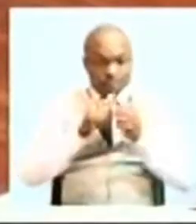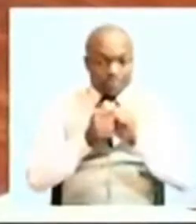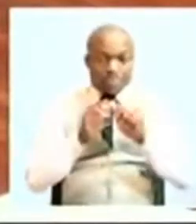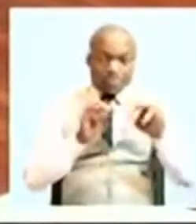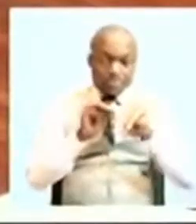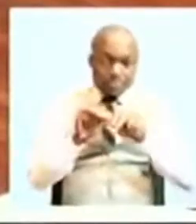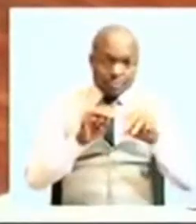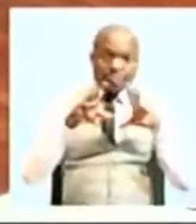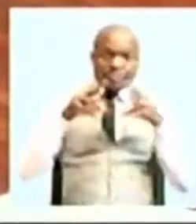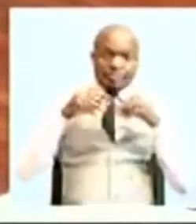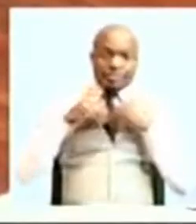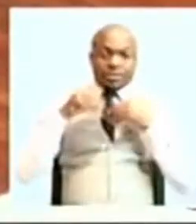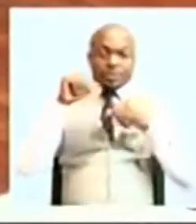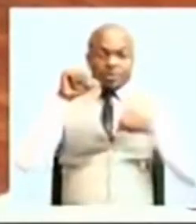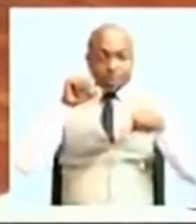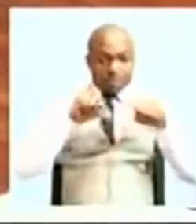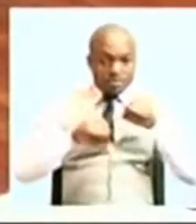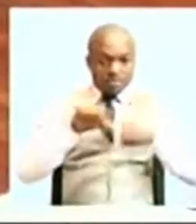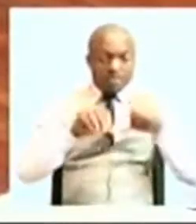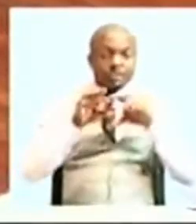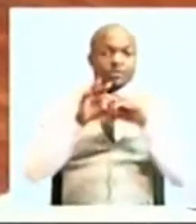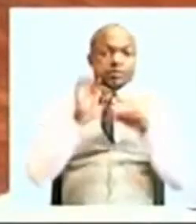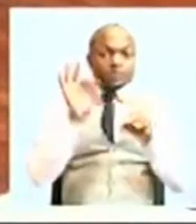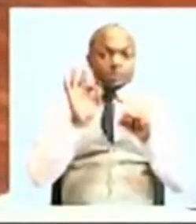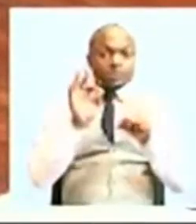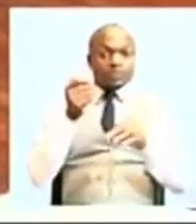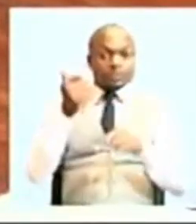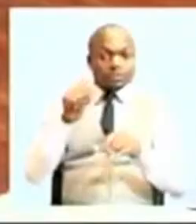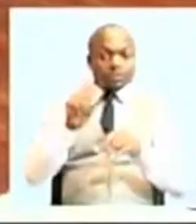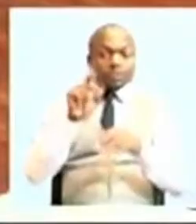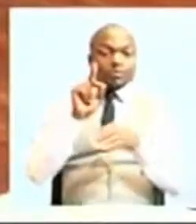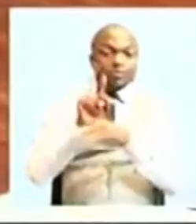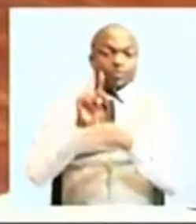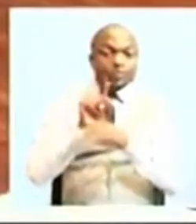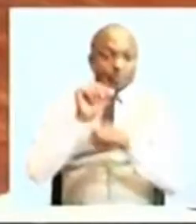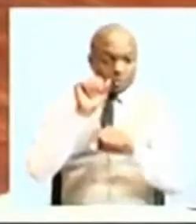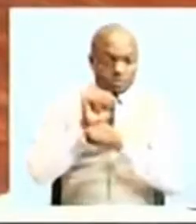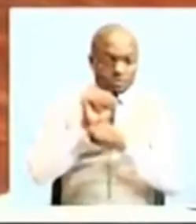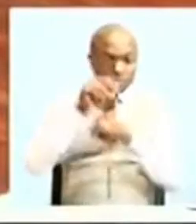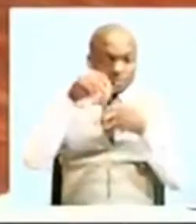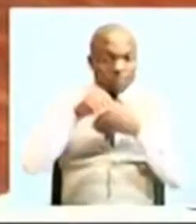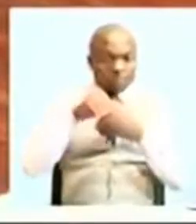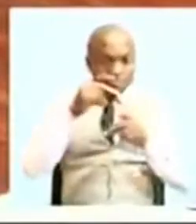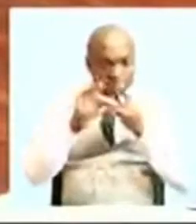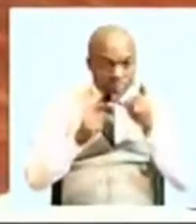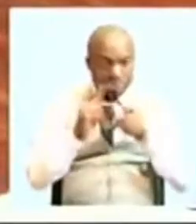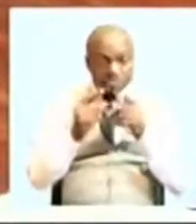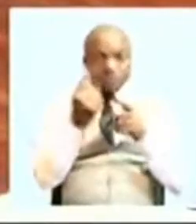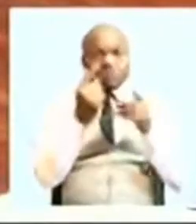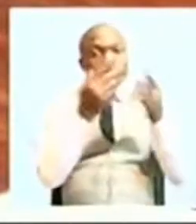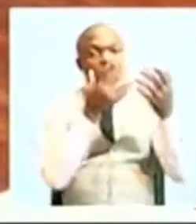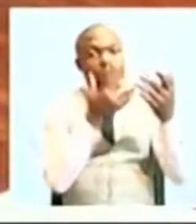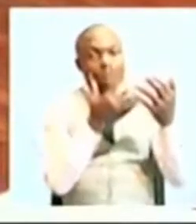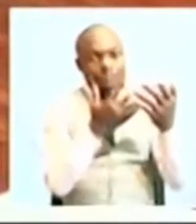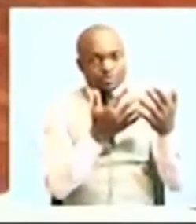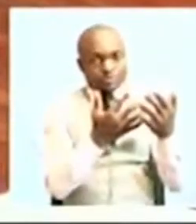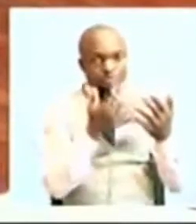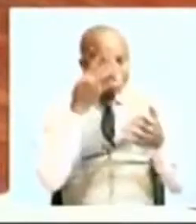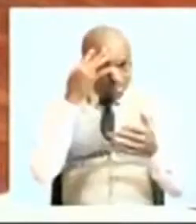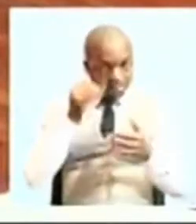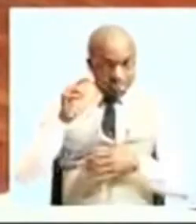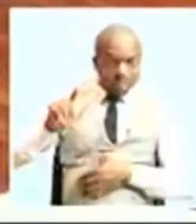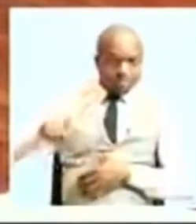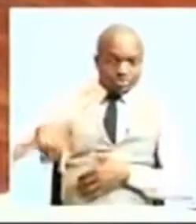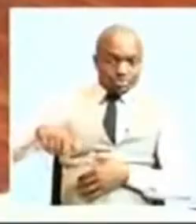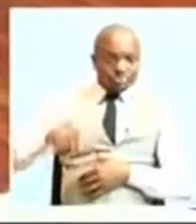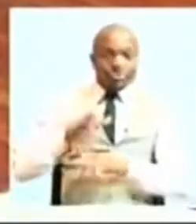Management wishes to acknowledge the audit finding that 10 projects were work in progress and 1 was outstanding due to the delay